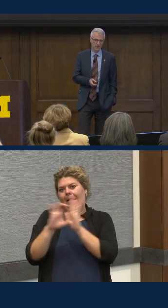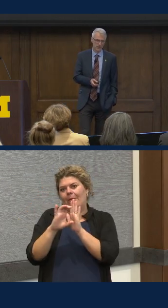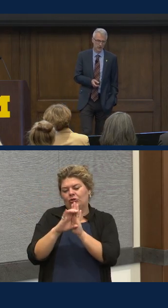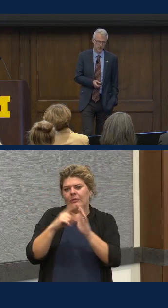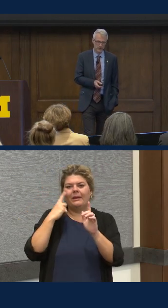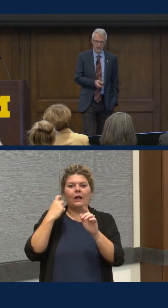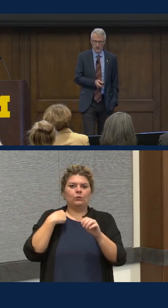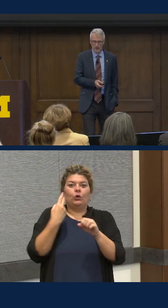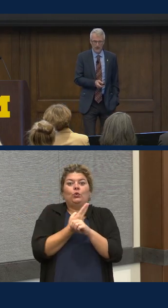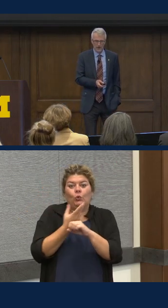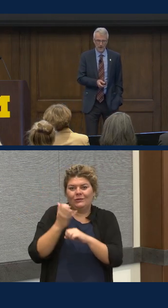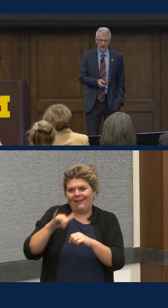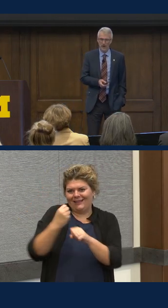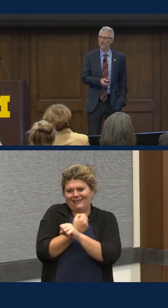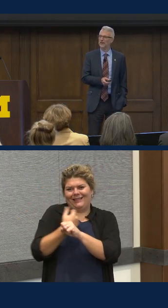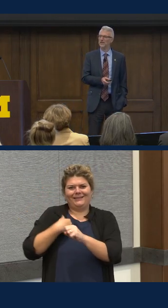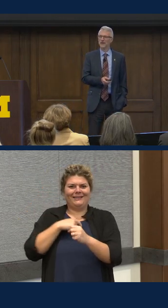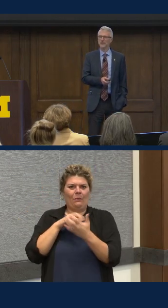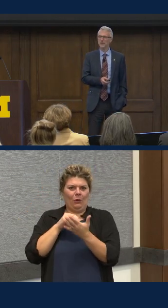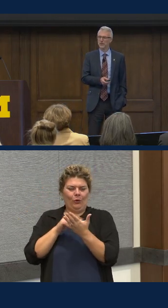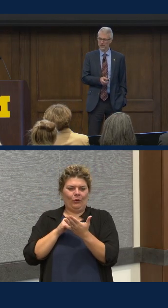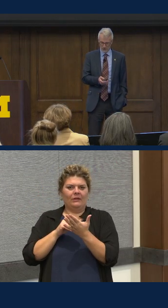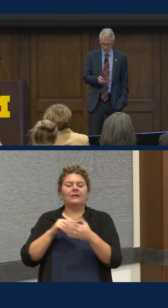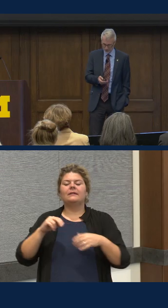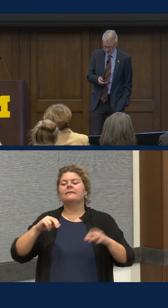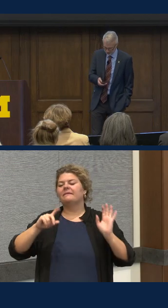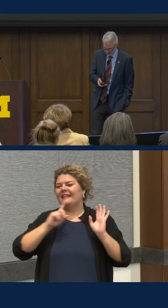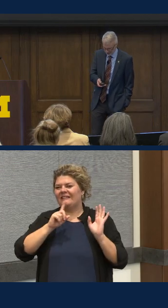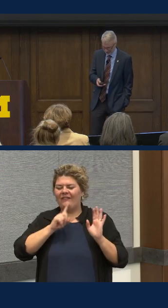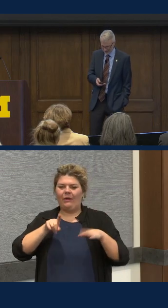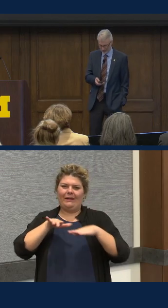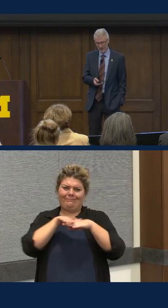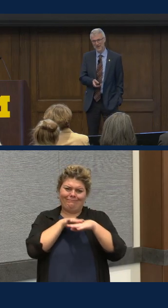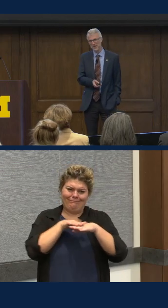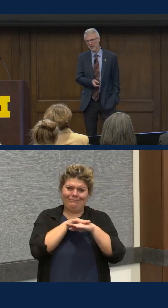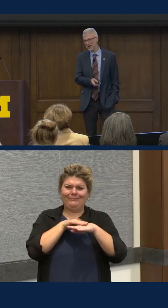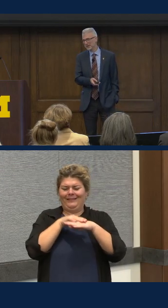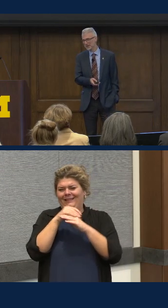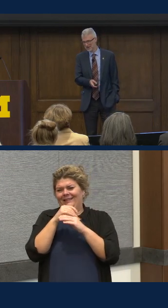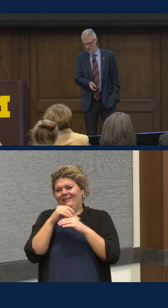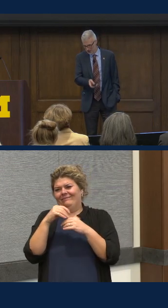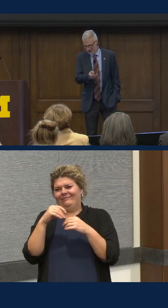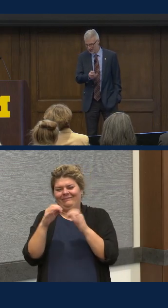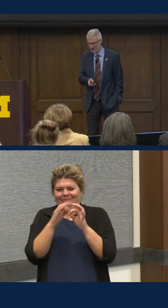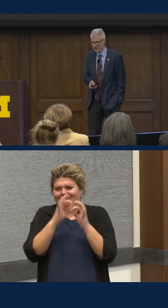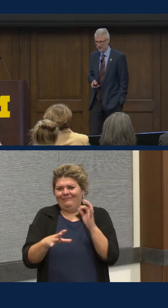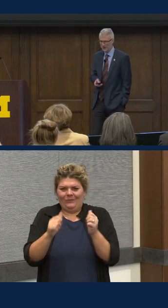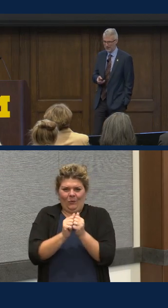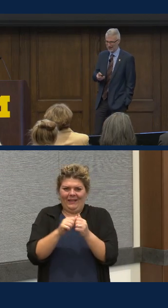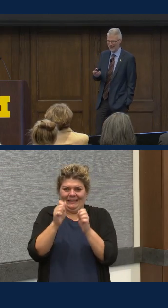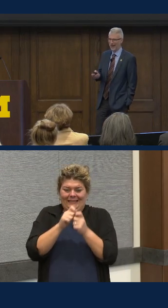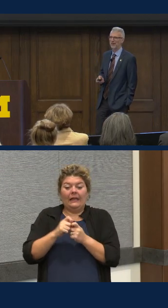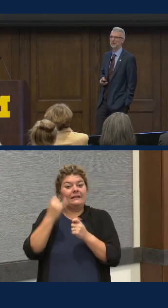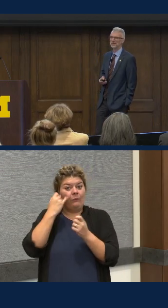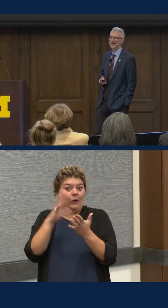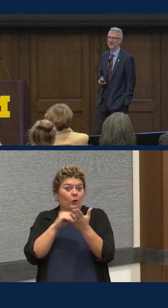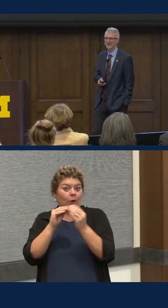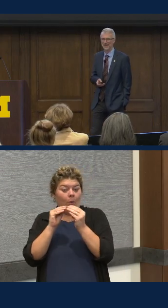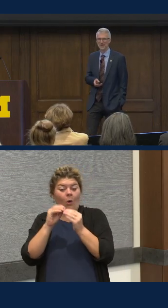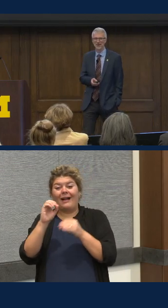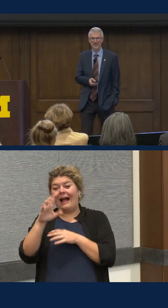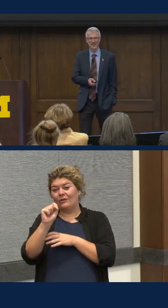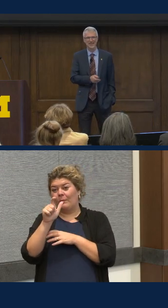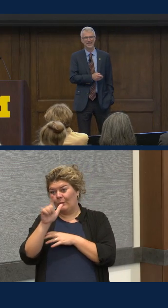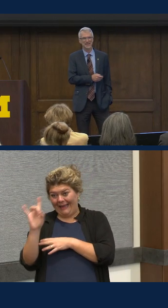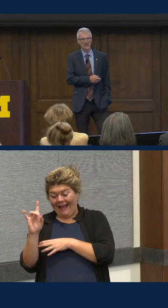statistics that we've learned. I'm being very superficial in the details here. If you want to learn more, on October 28th, I happen to be giving